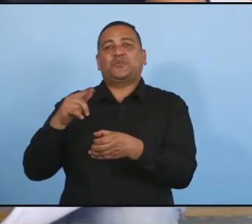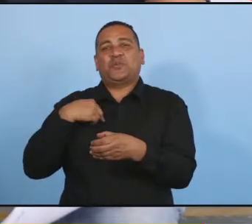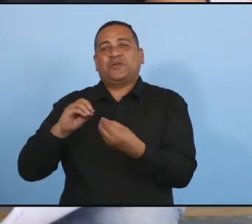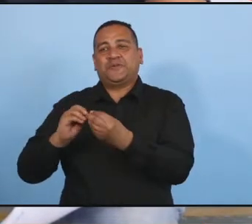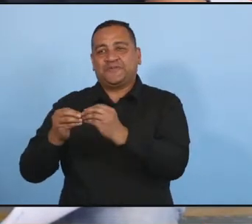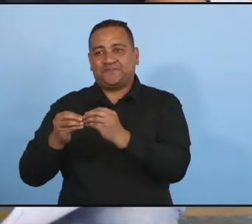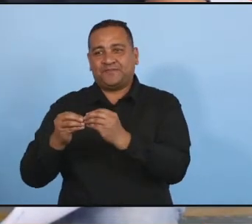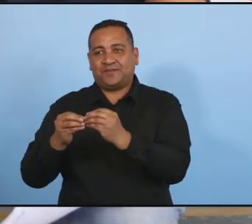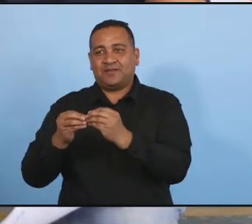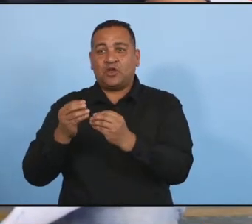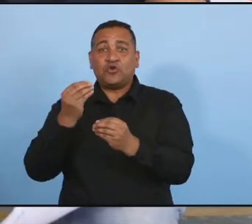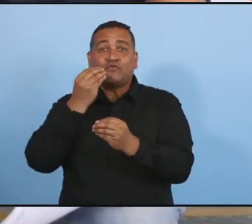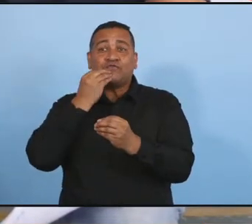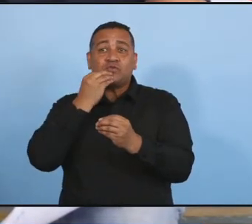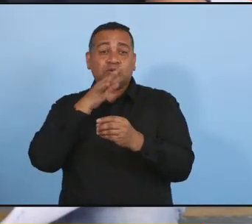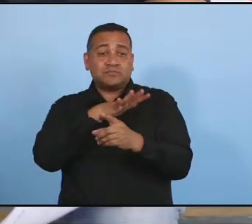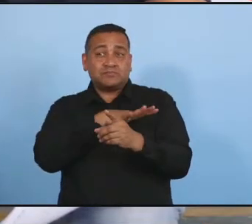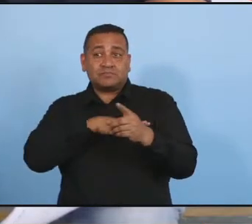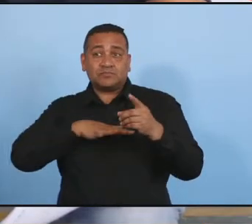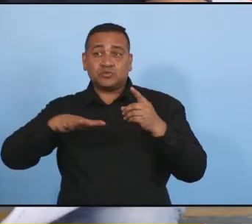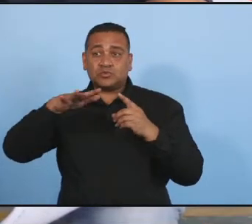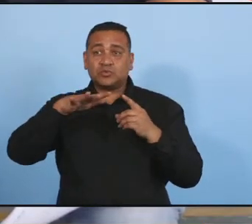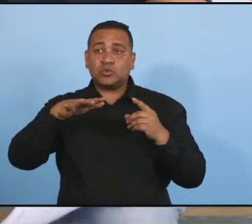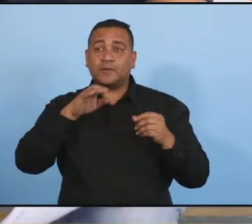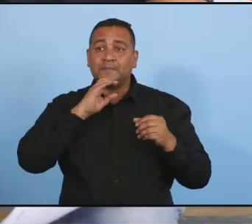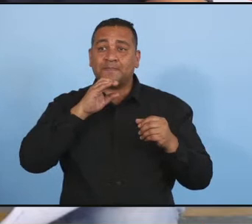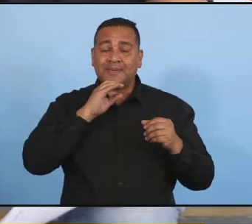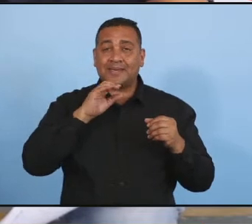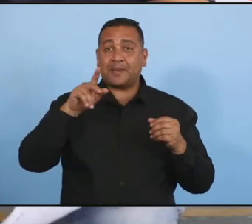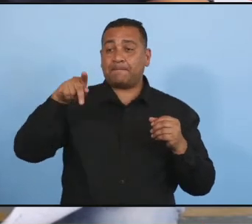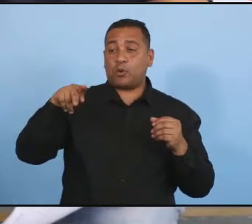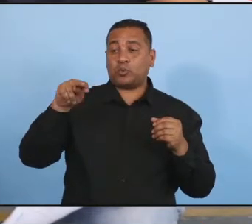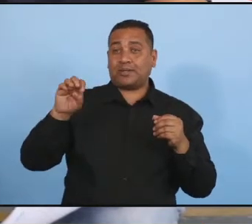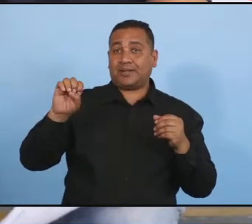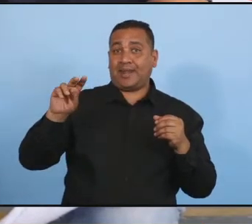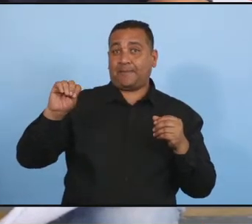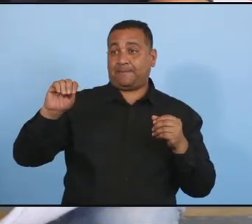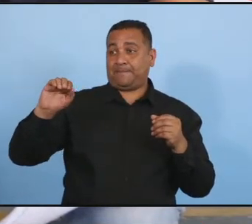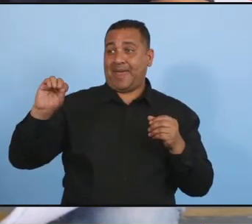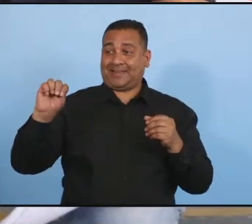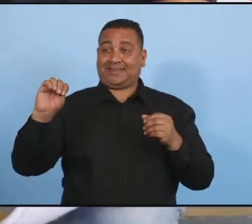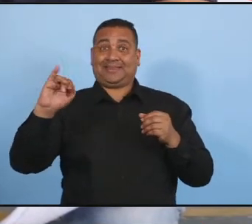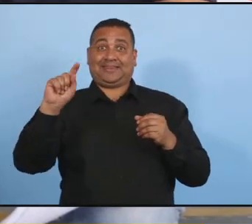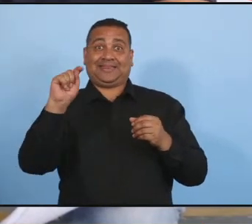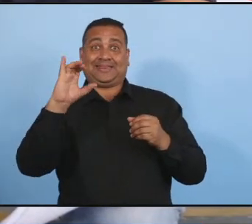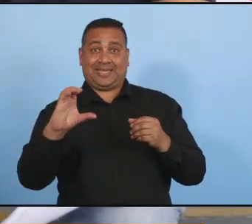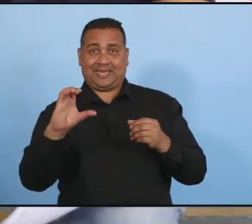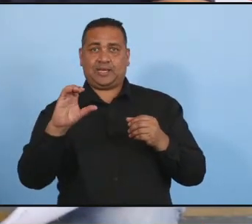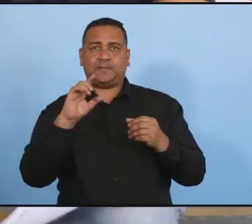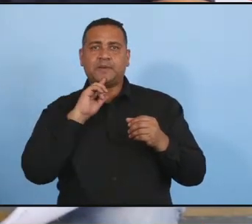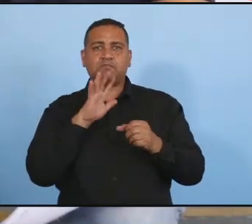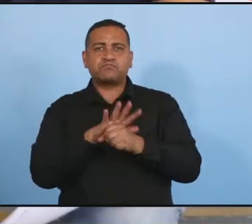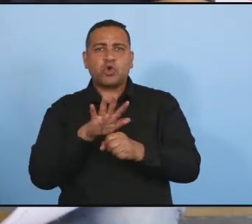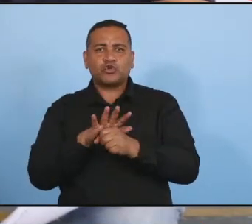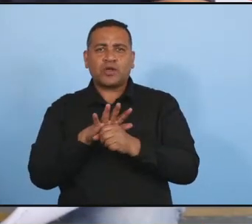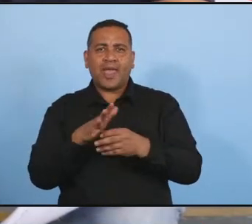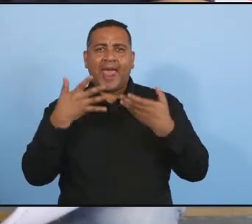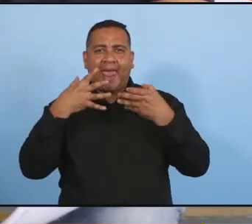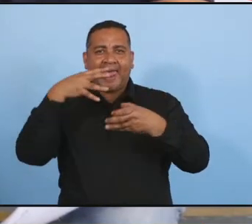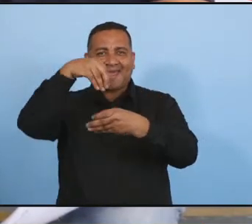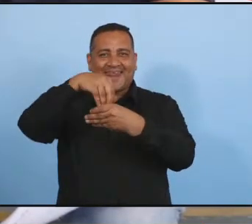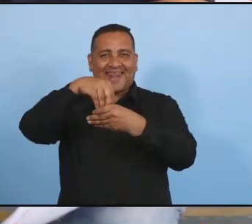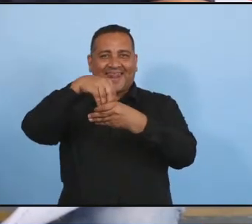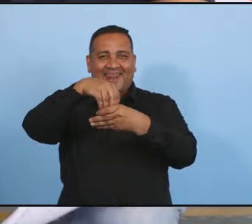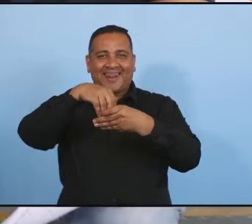mostly pneumatics, here and there a bit of hydraulics, obviously because of contamination. So we would rather use pneumatics,